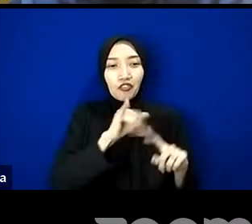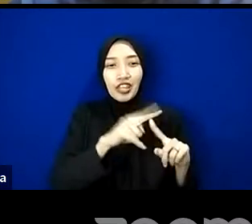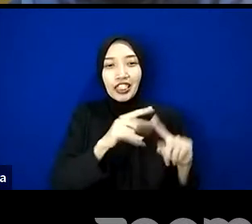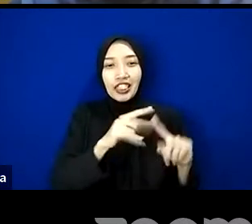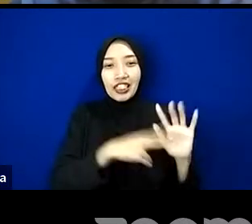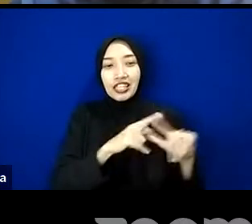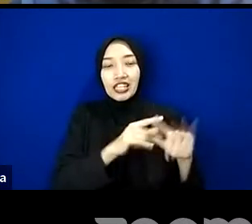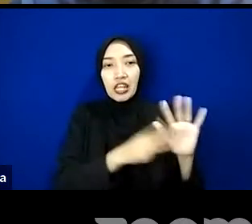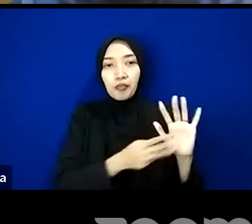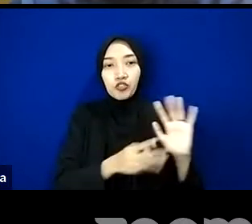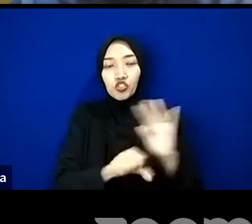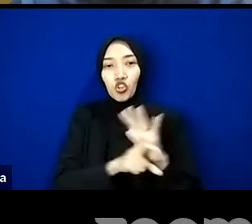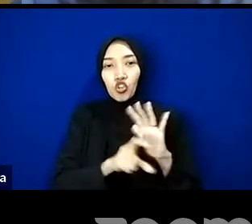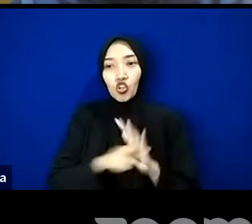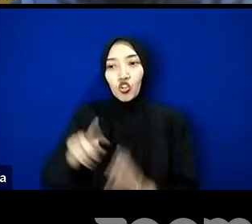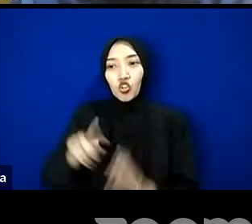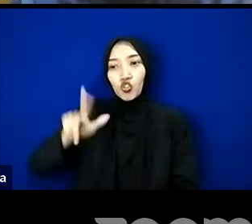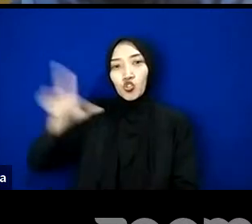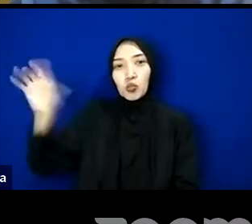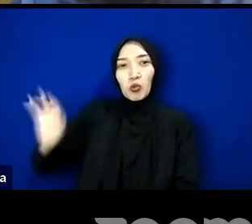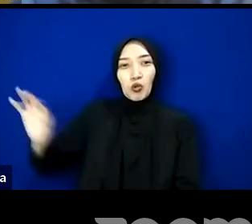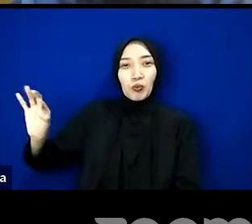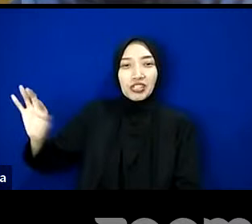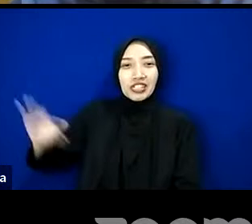supporting the execution, basically to show up that